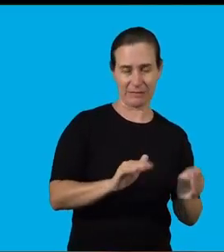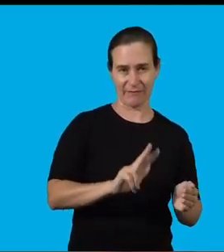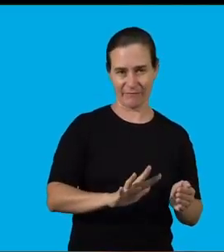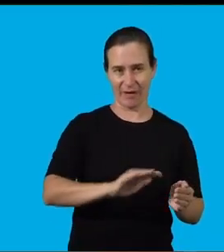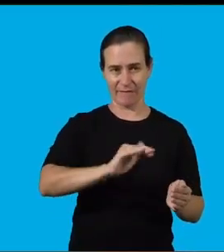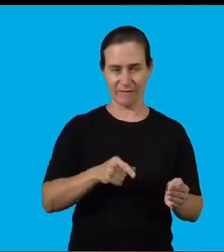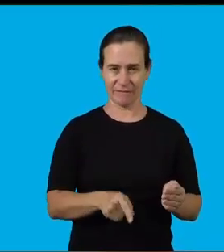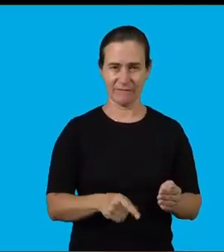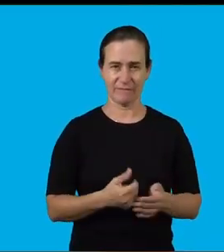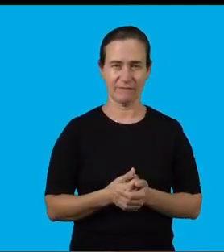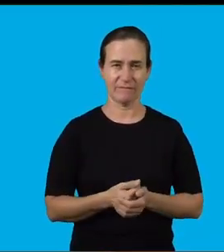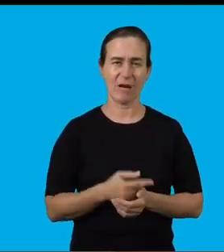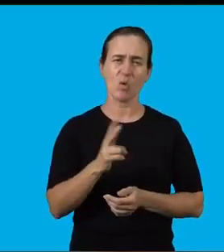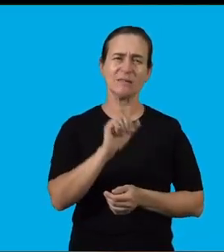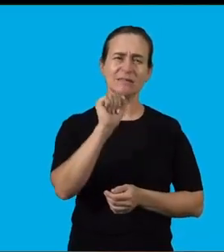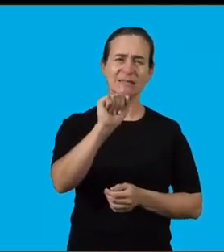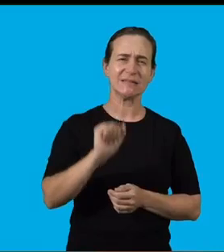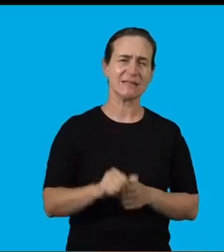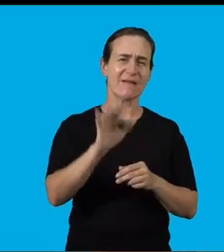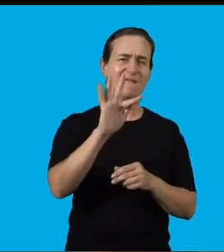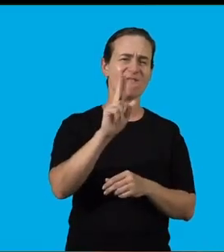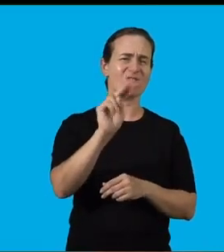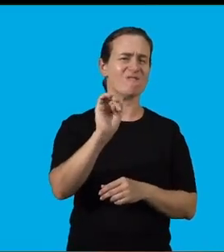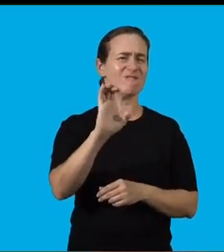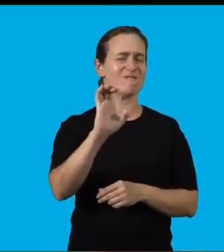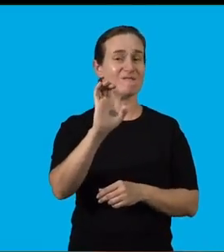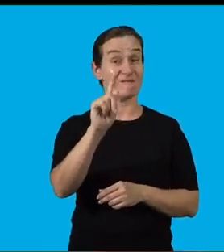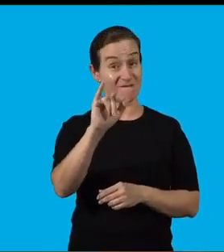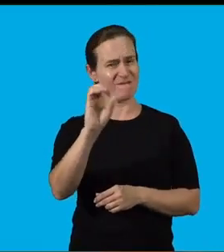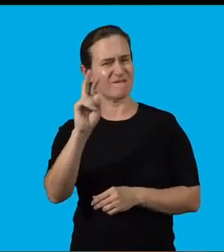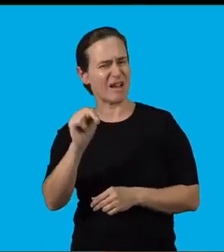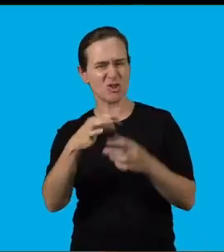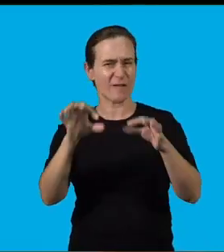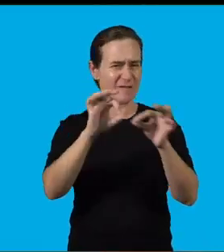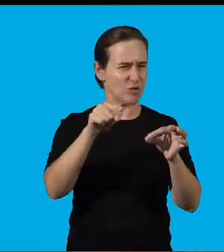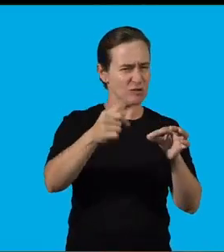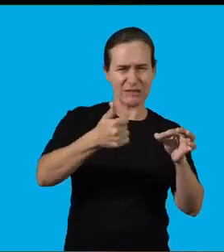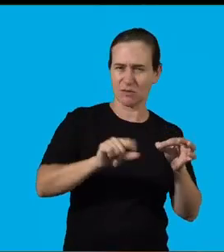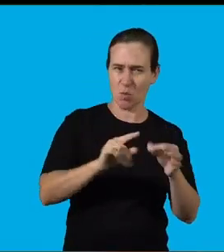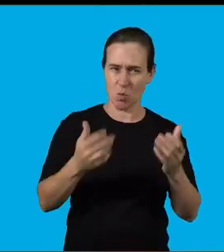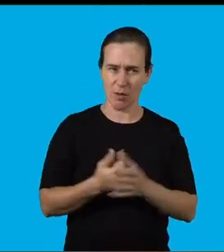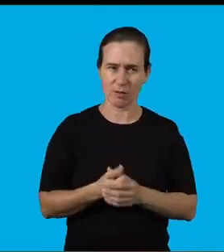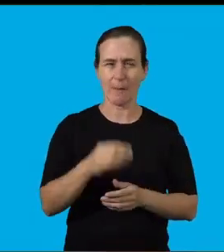the corresponding function values are. Okay, so let's quickly do that. So I'm substituting in place of x, 8